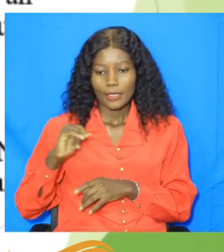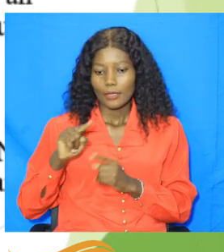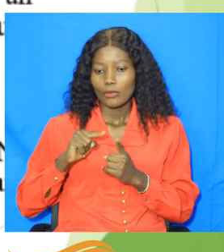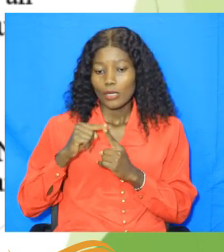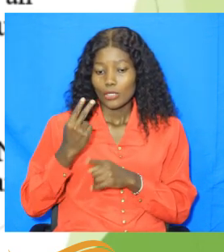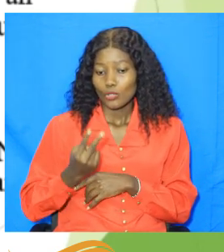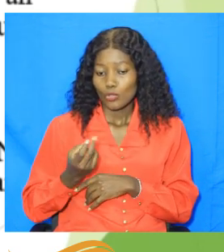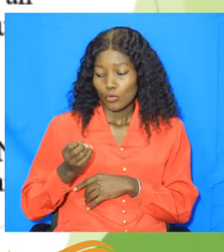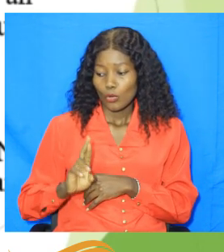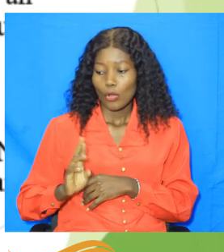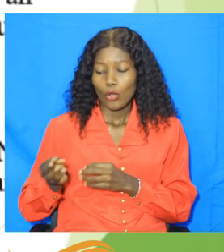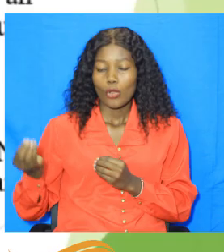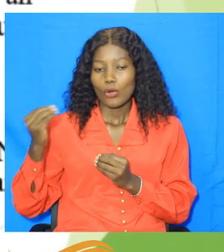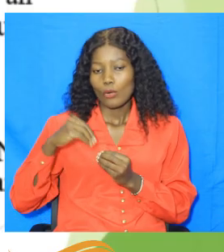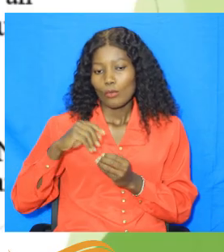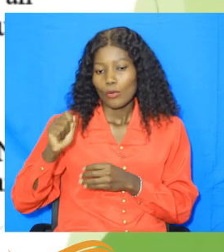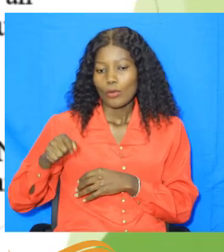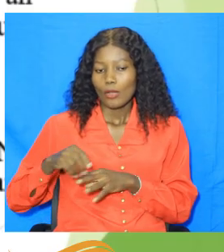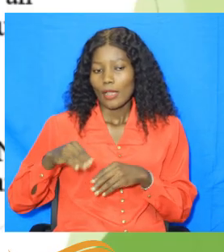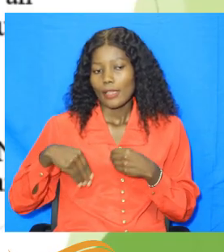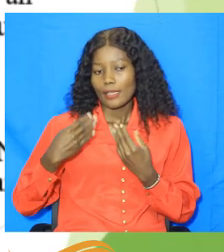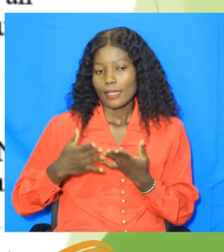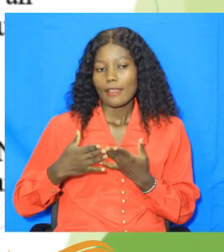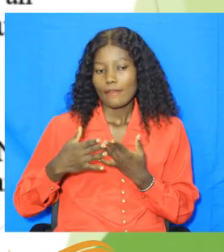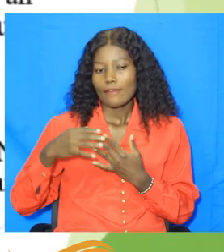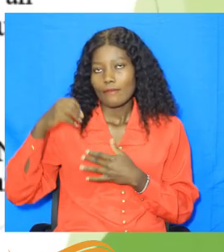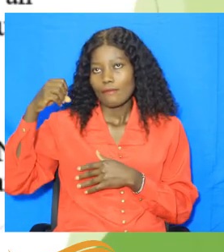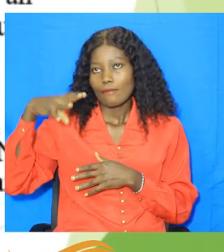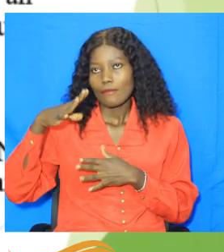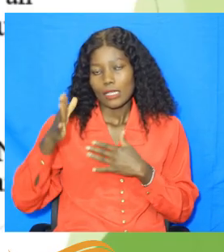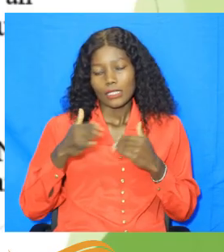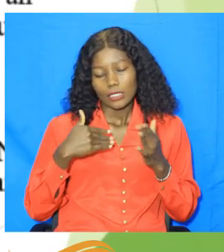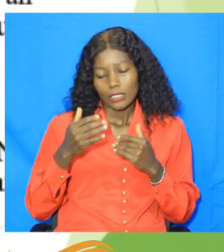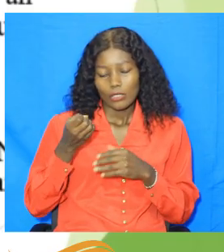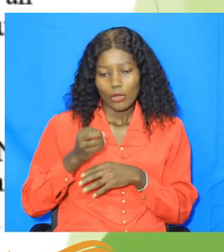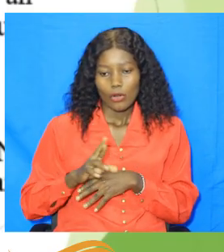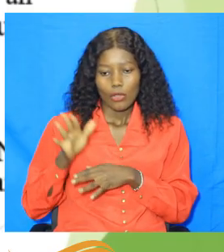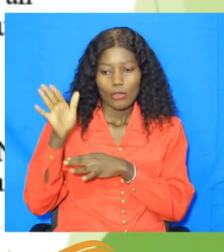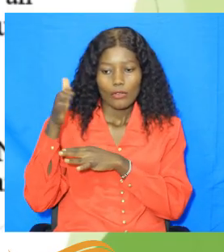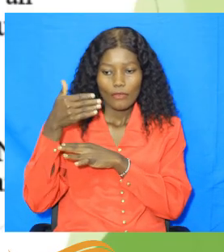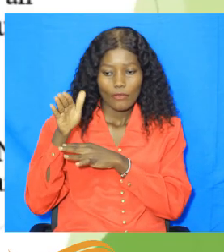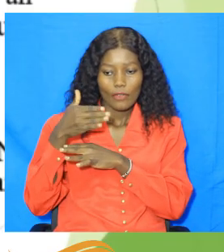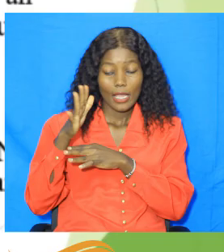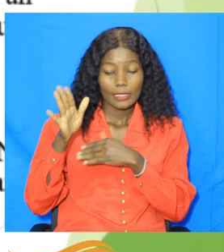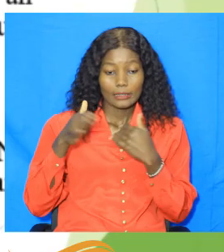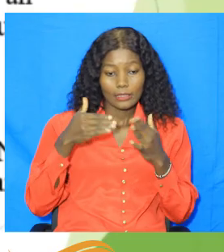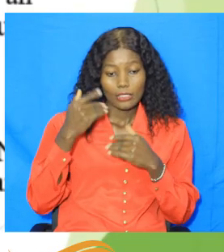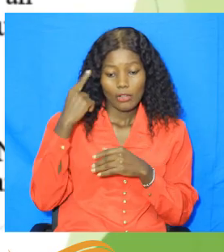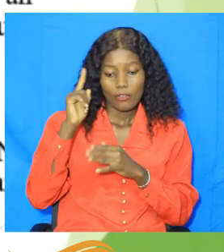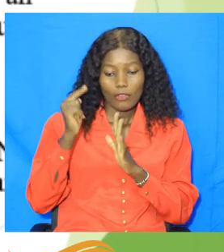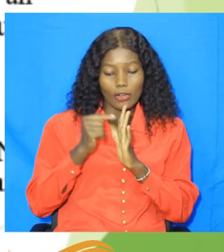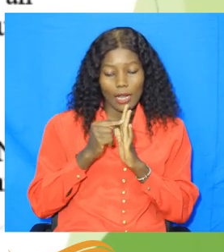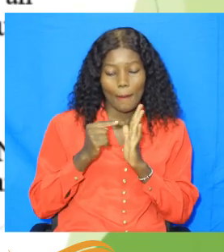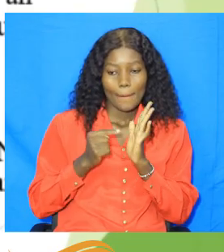more judges give the electronic signal or flag signal for a